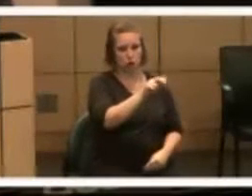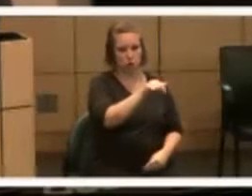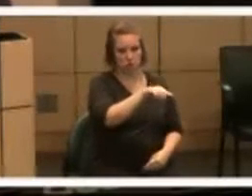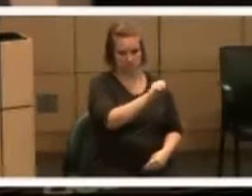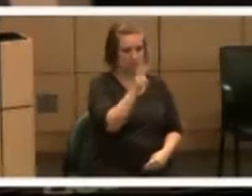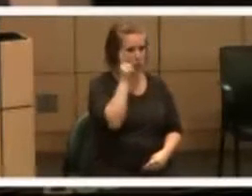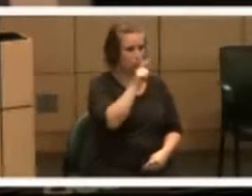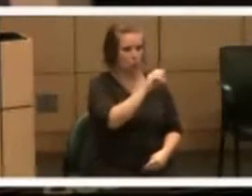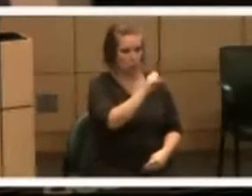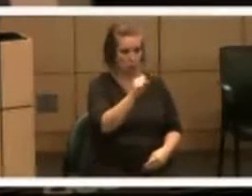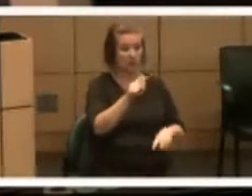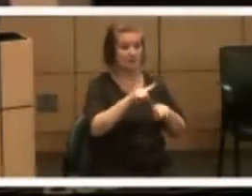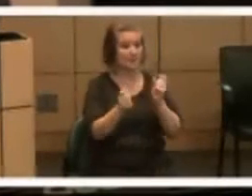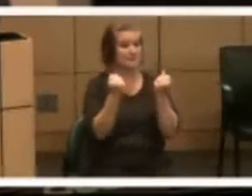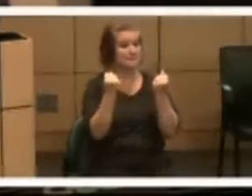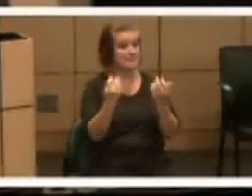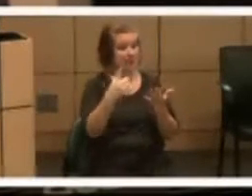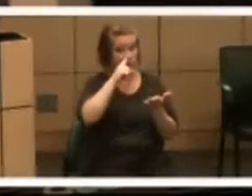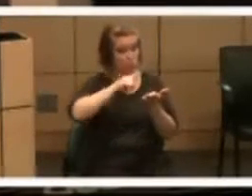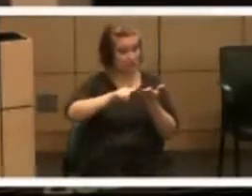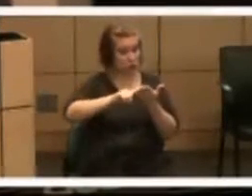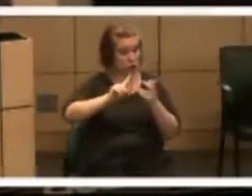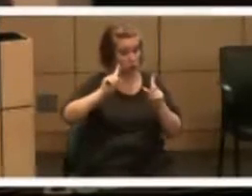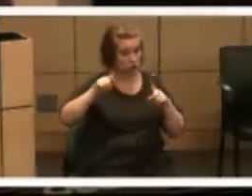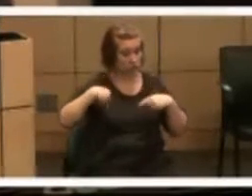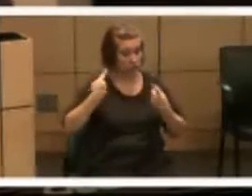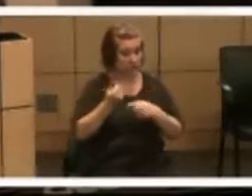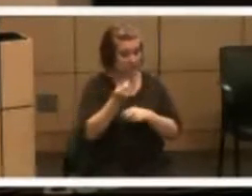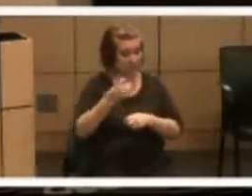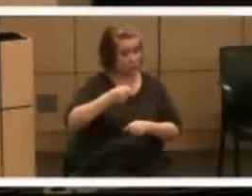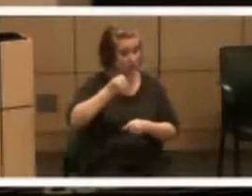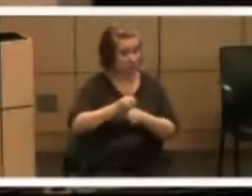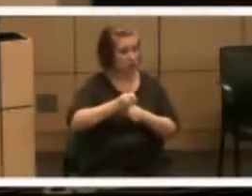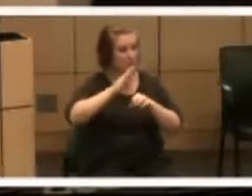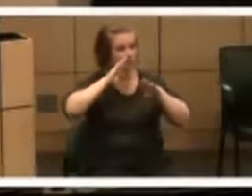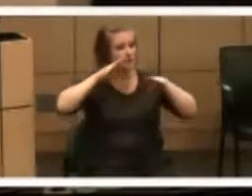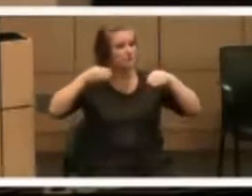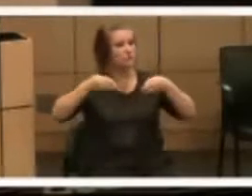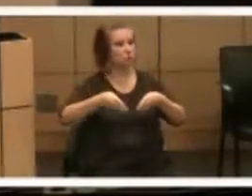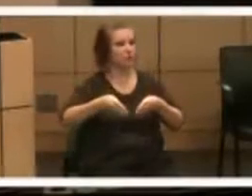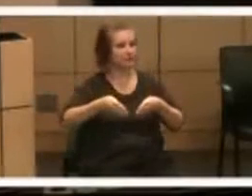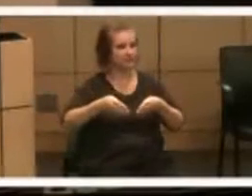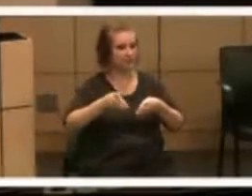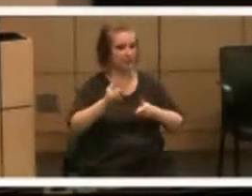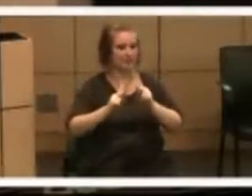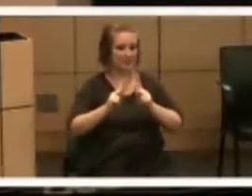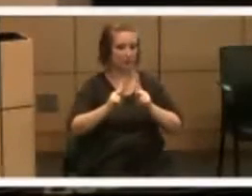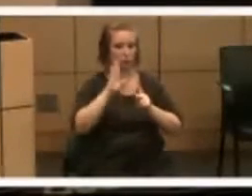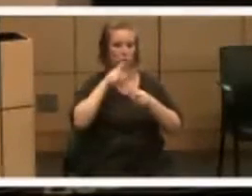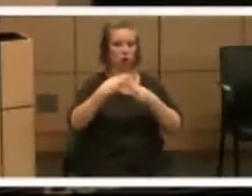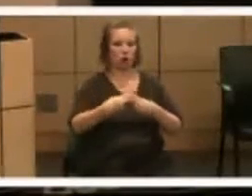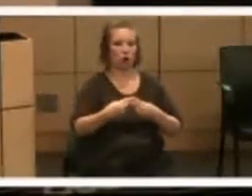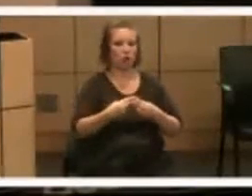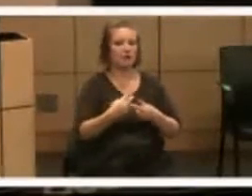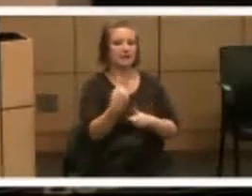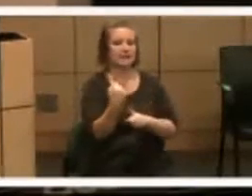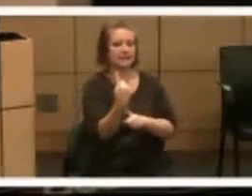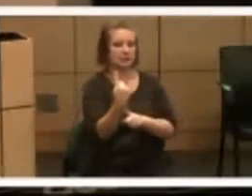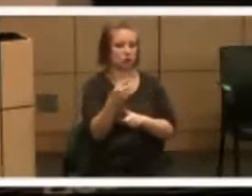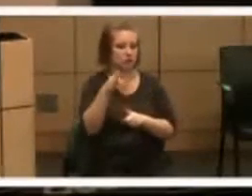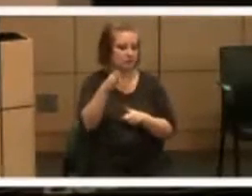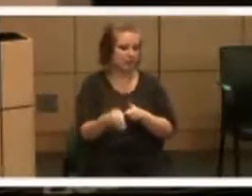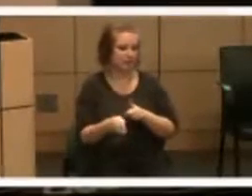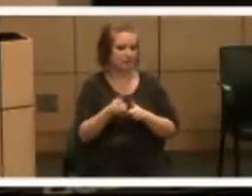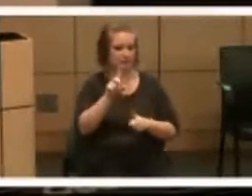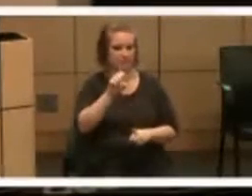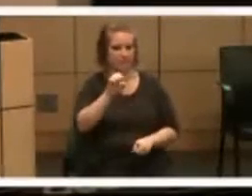lot of the research has been done in the last several years has focused on what people would refer to as single-sided deafness, which is